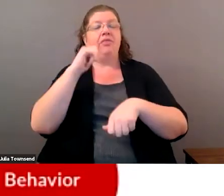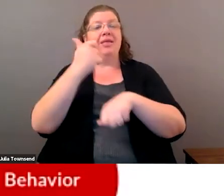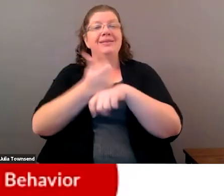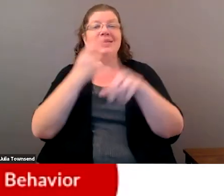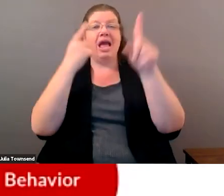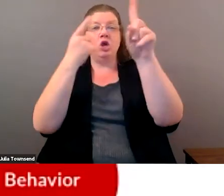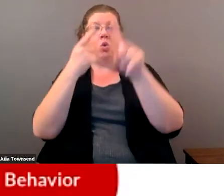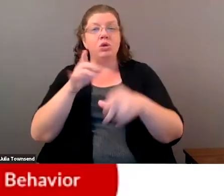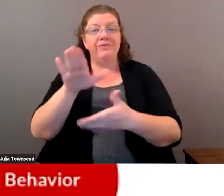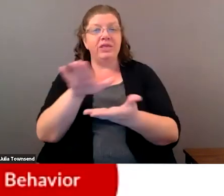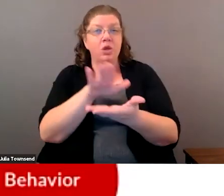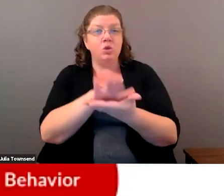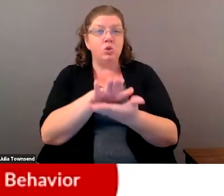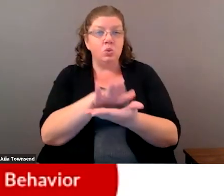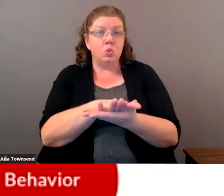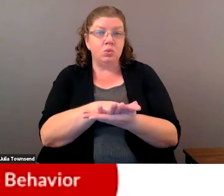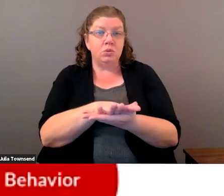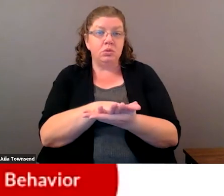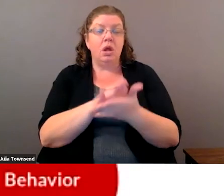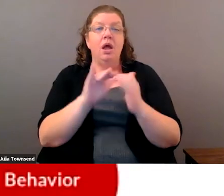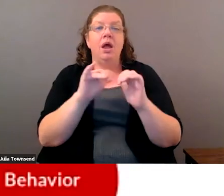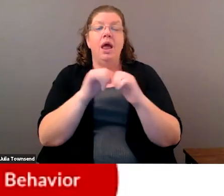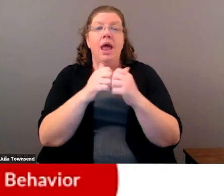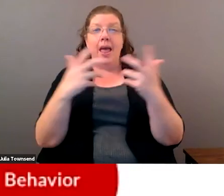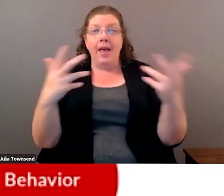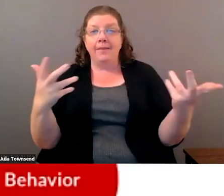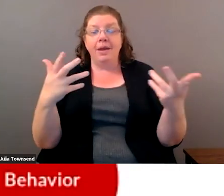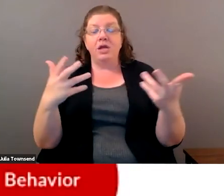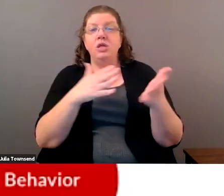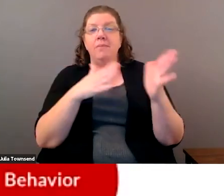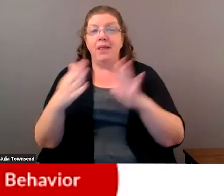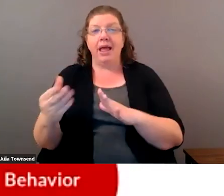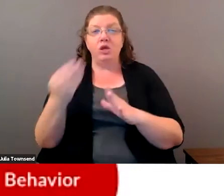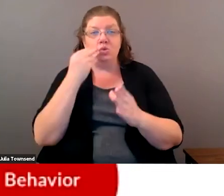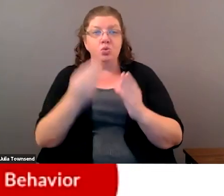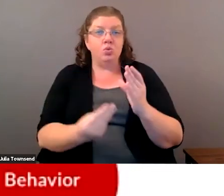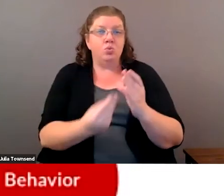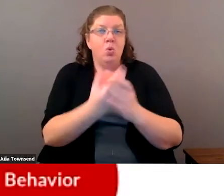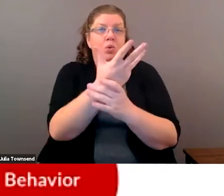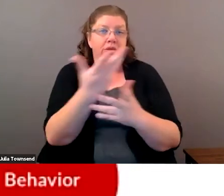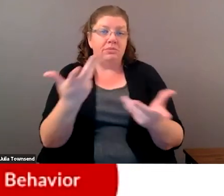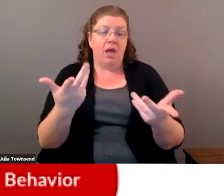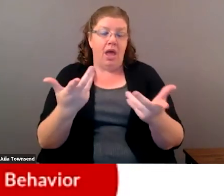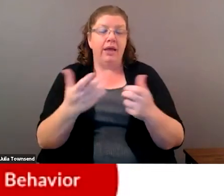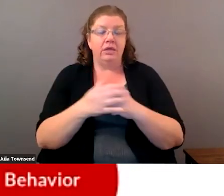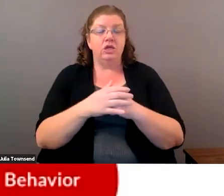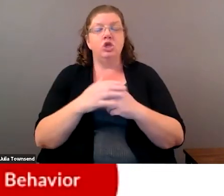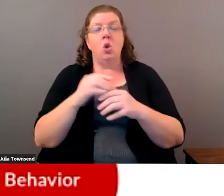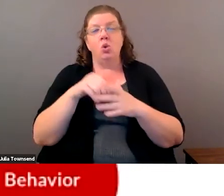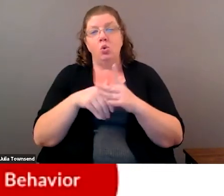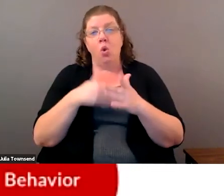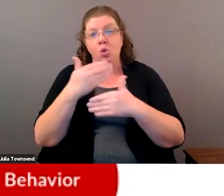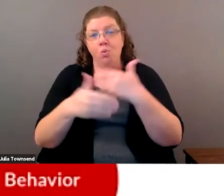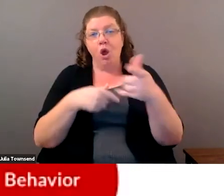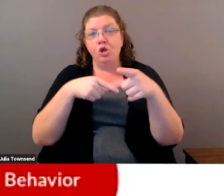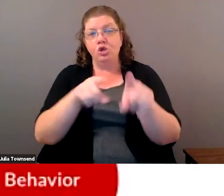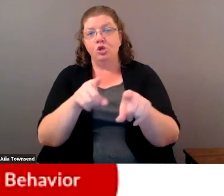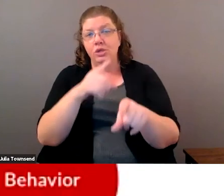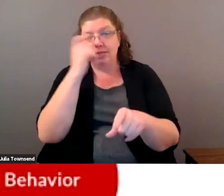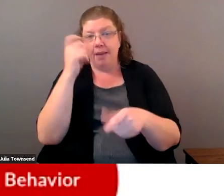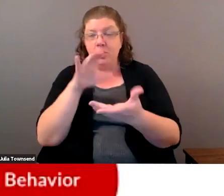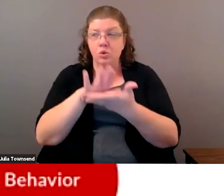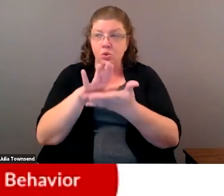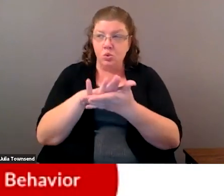school sites on how much they intend to grow these by. So we will go through this process in the summer with our school principals